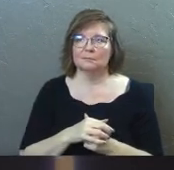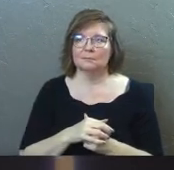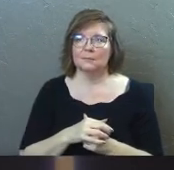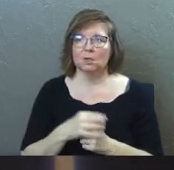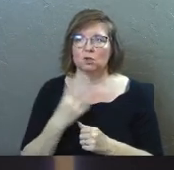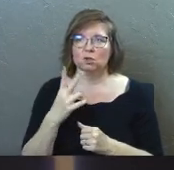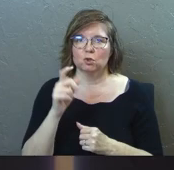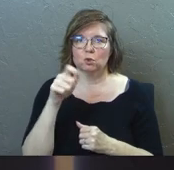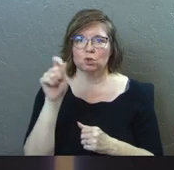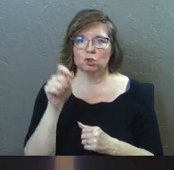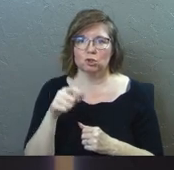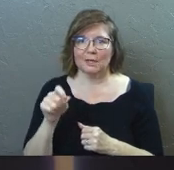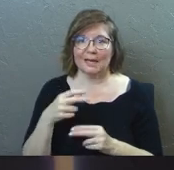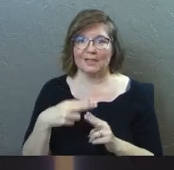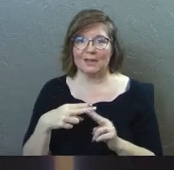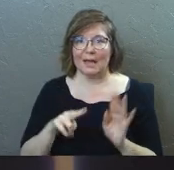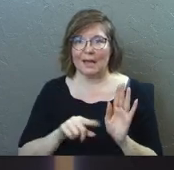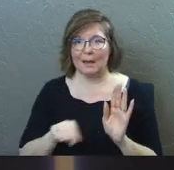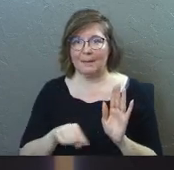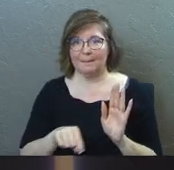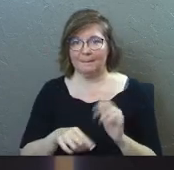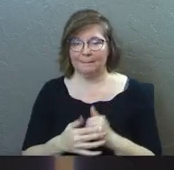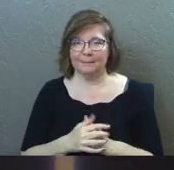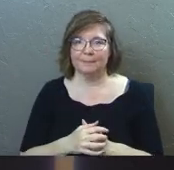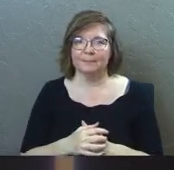Two check boxes and your name down below.